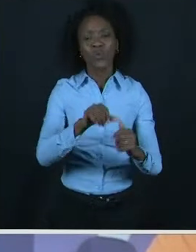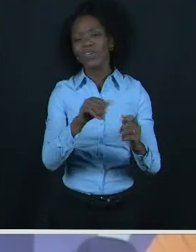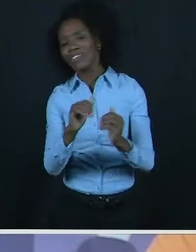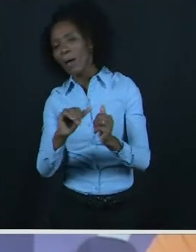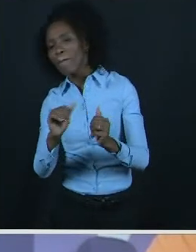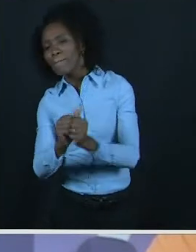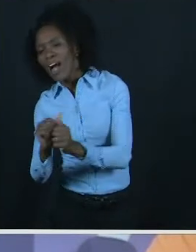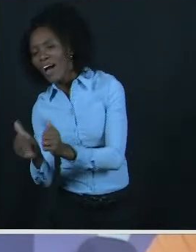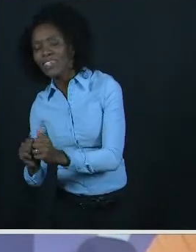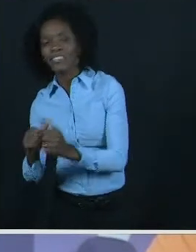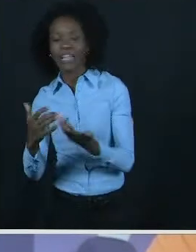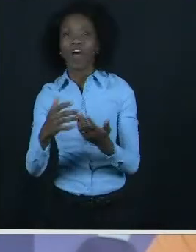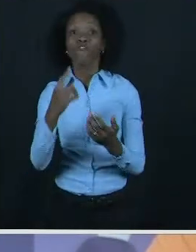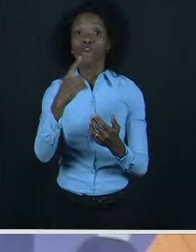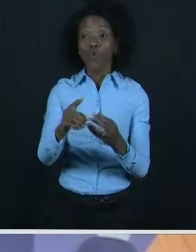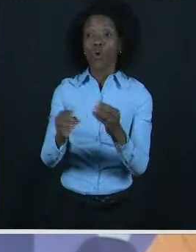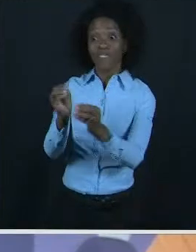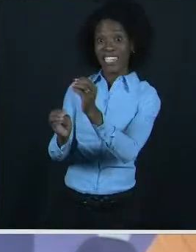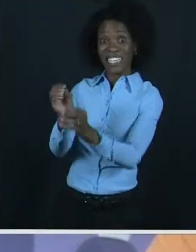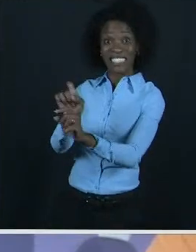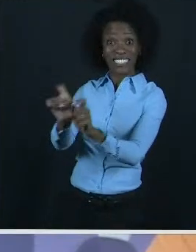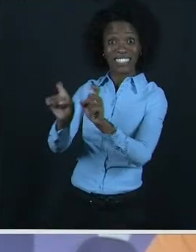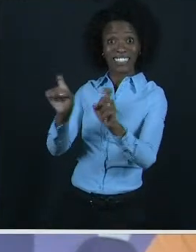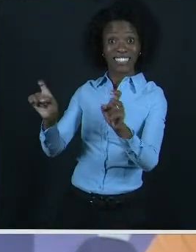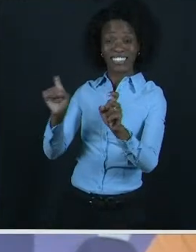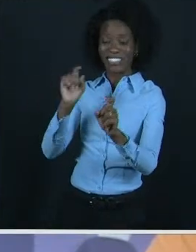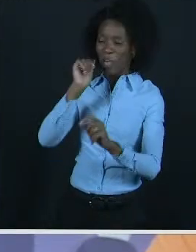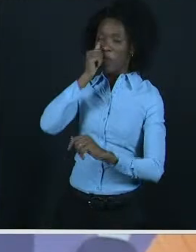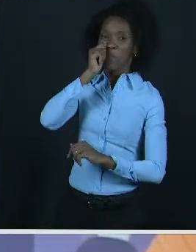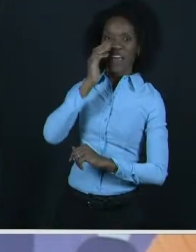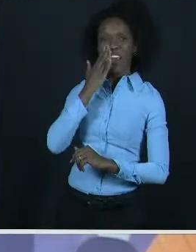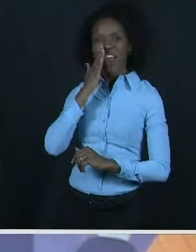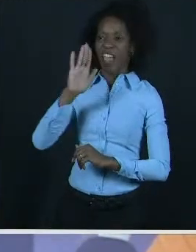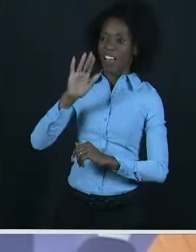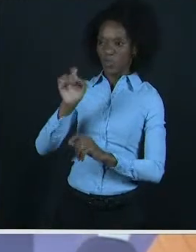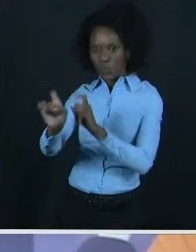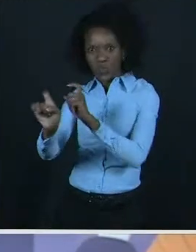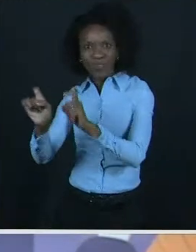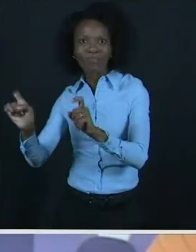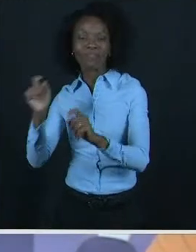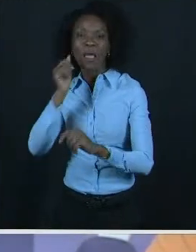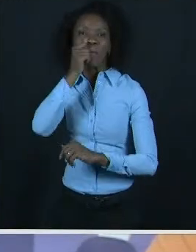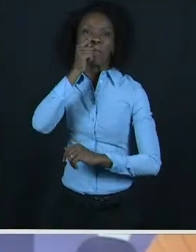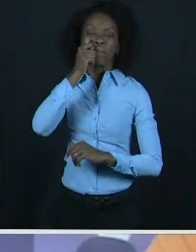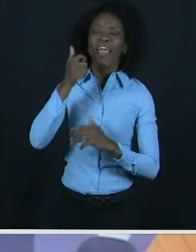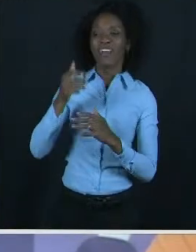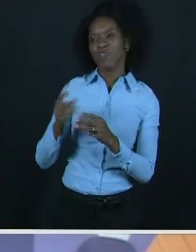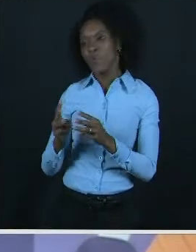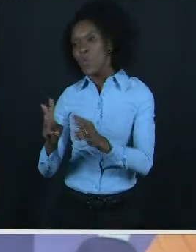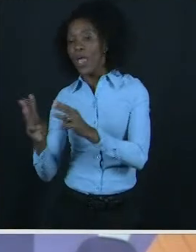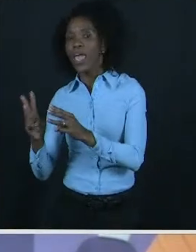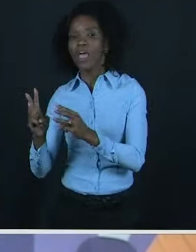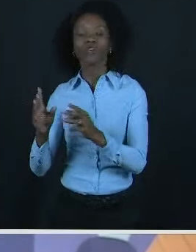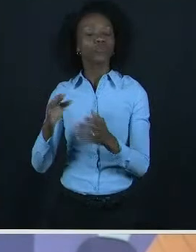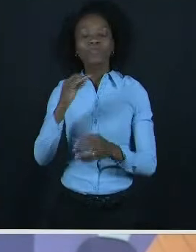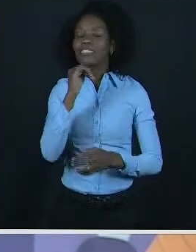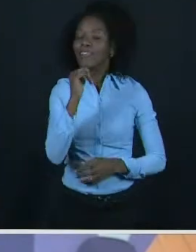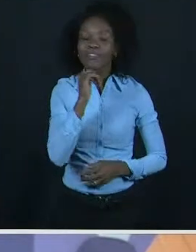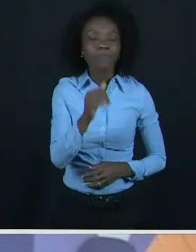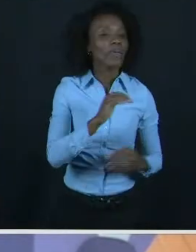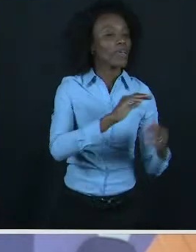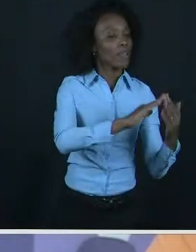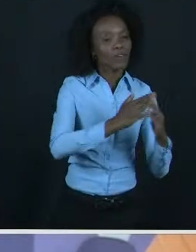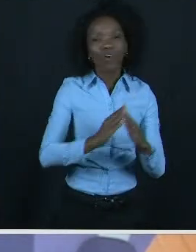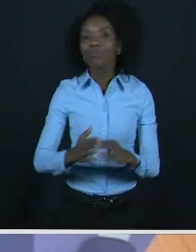and actions of men. In every part of society, in every workplace, in every school